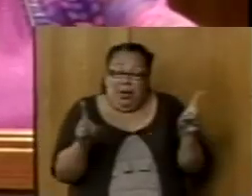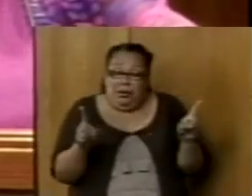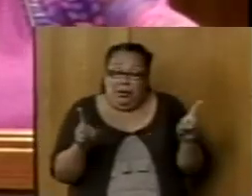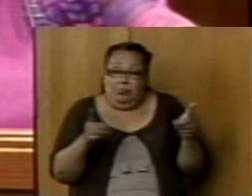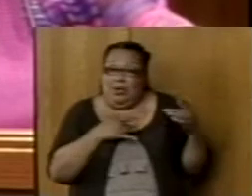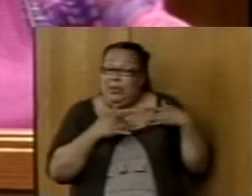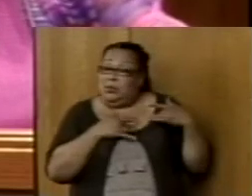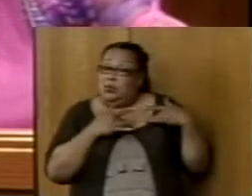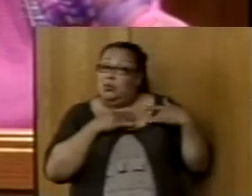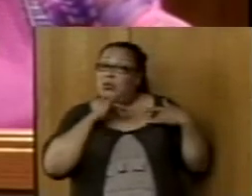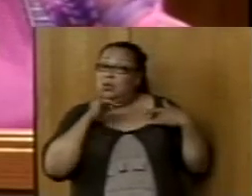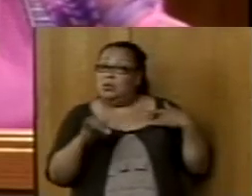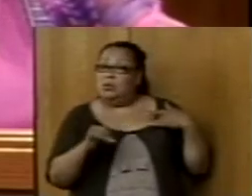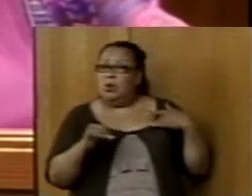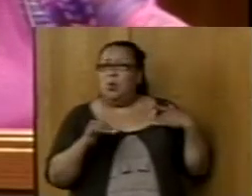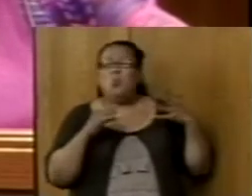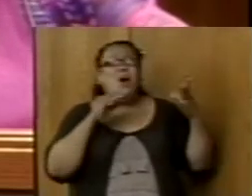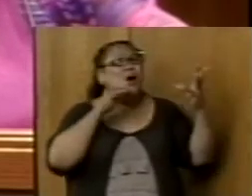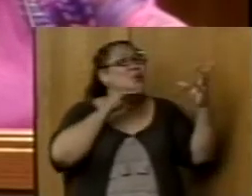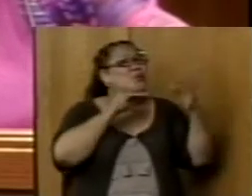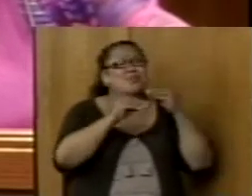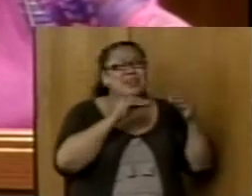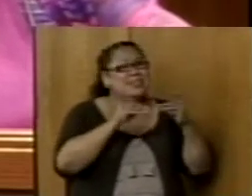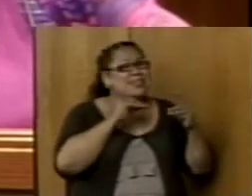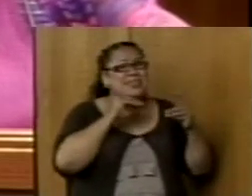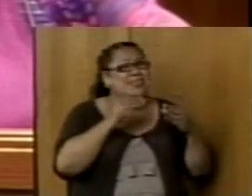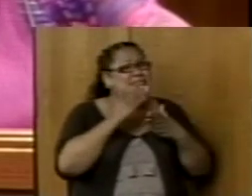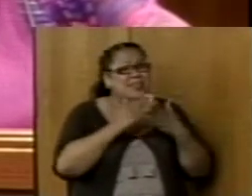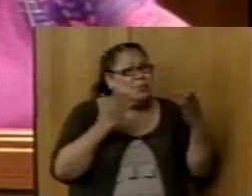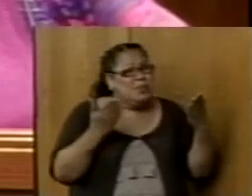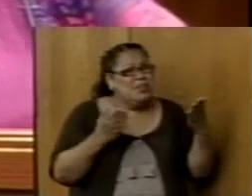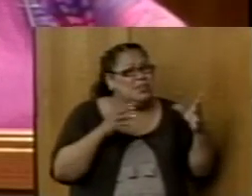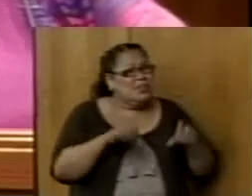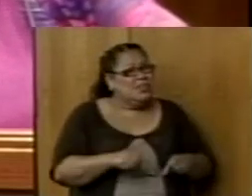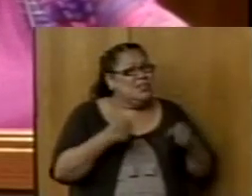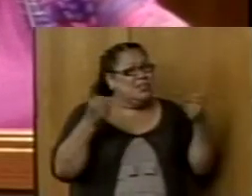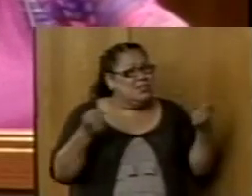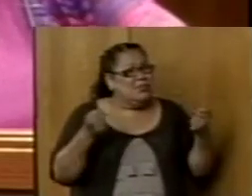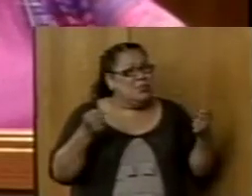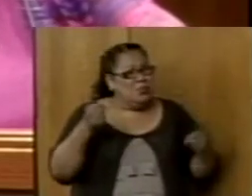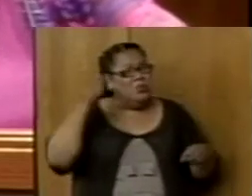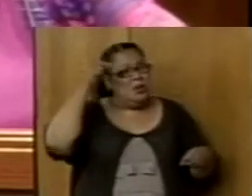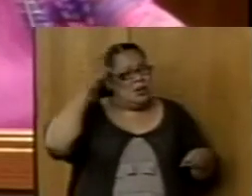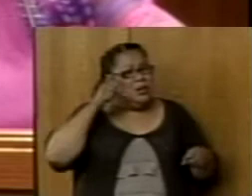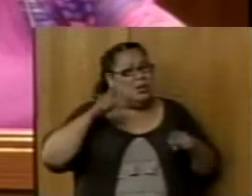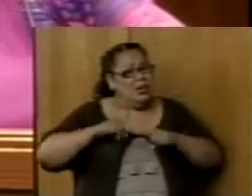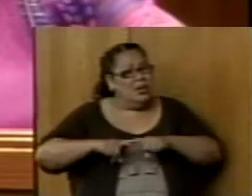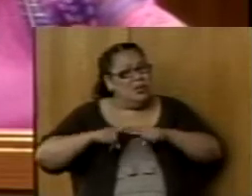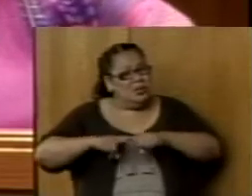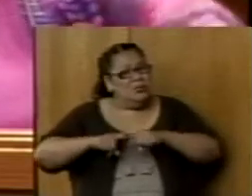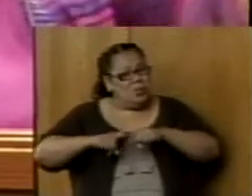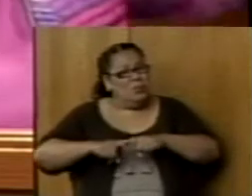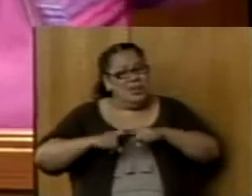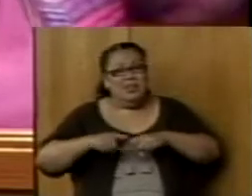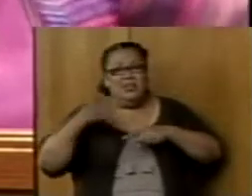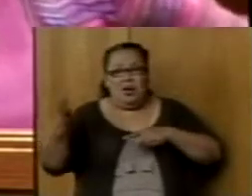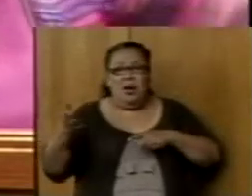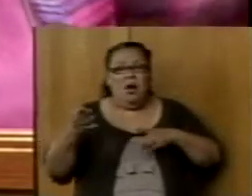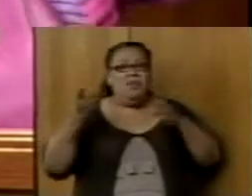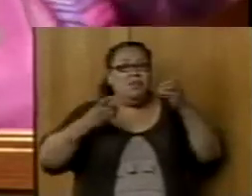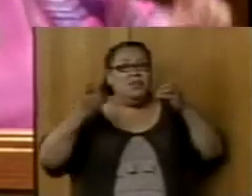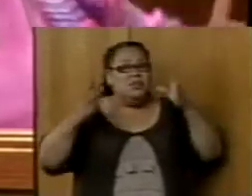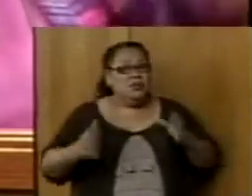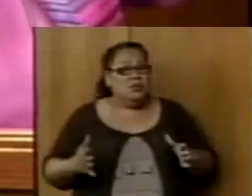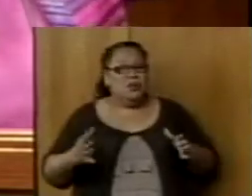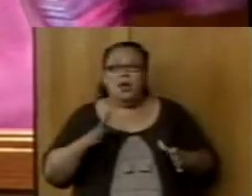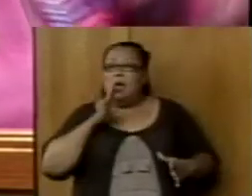is, why are we fixing something that's not broken when our parents depend so much on this bus